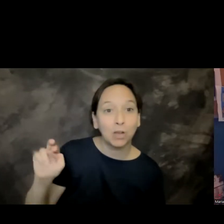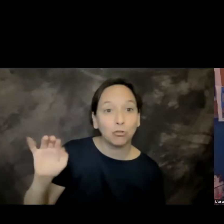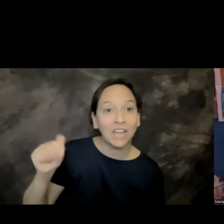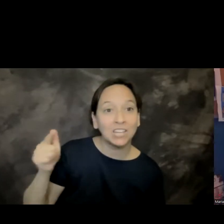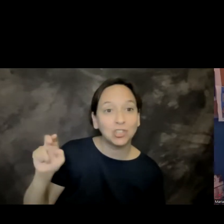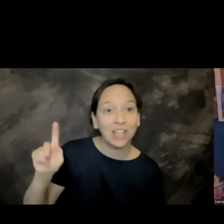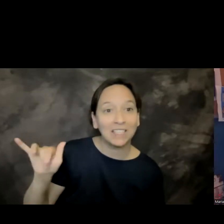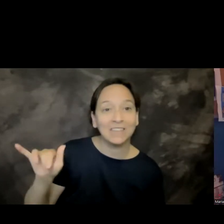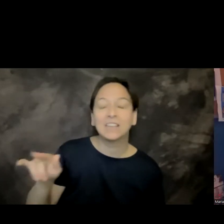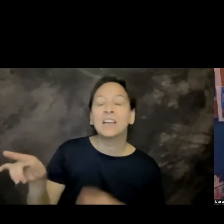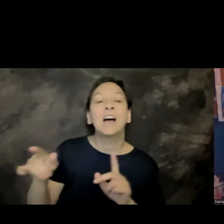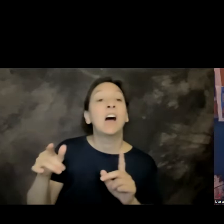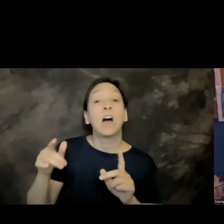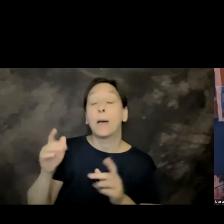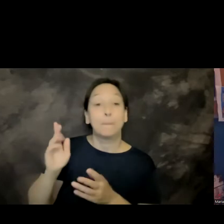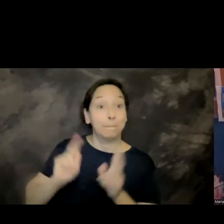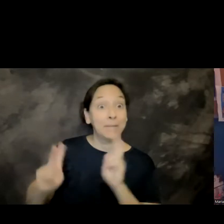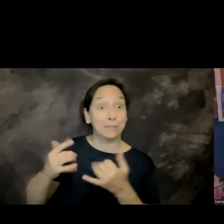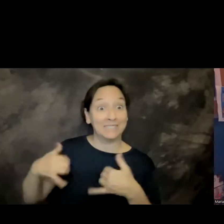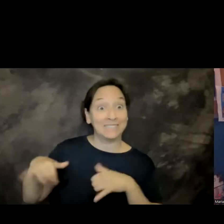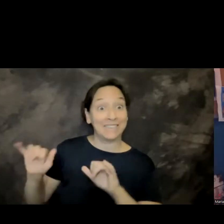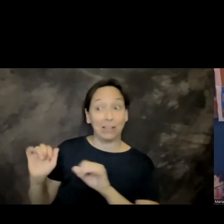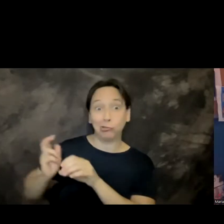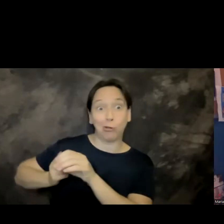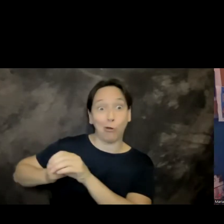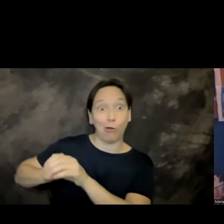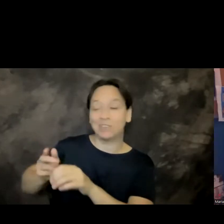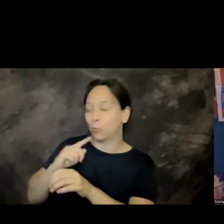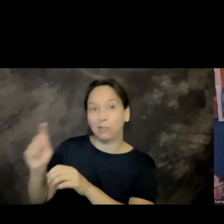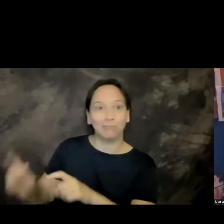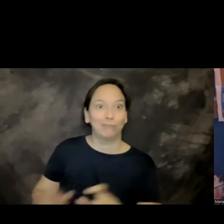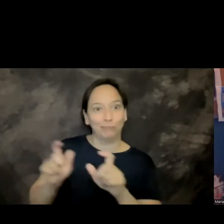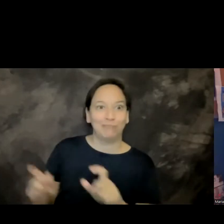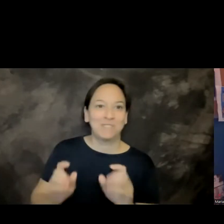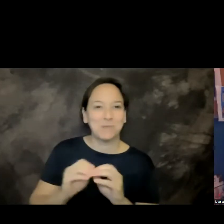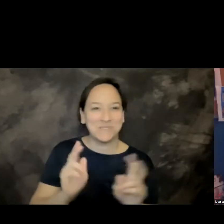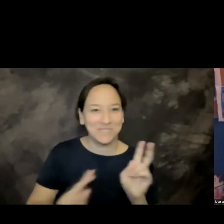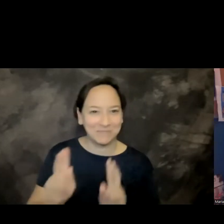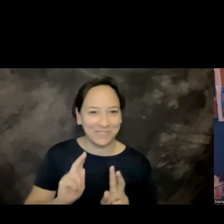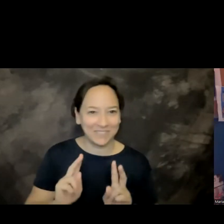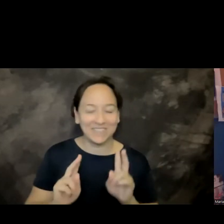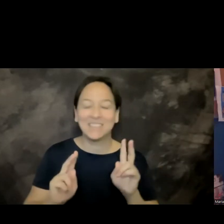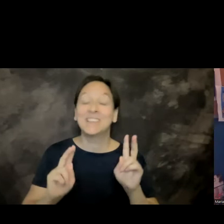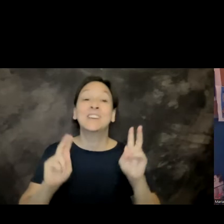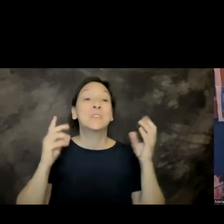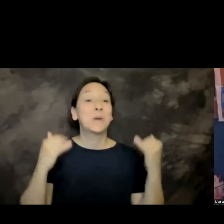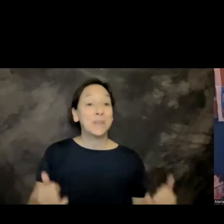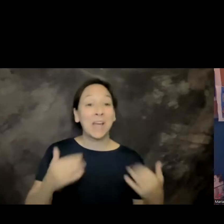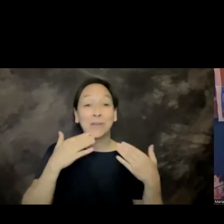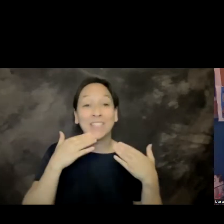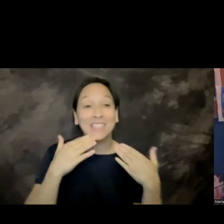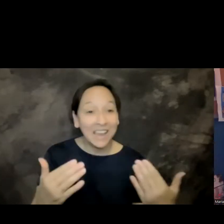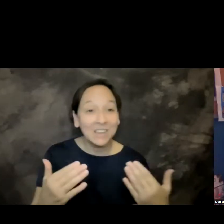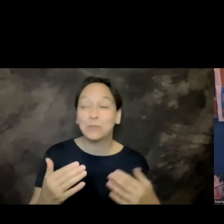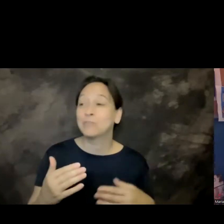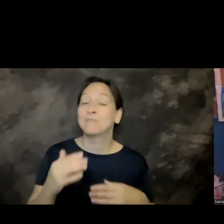them into the call. Buenas tardes, good afternoon, good evening, everybody. Thank you so much for taking an hour and a half of your evening.